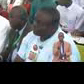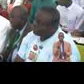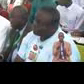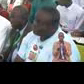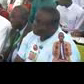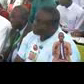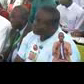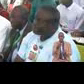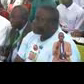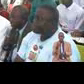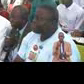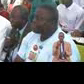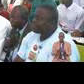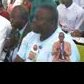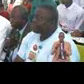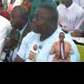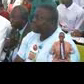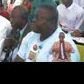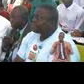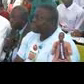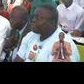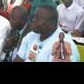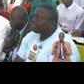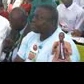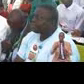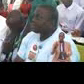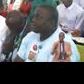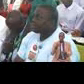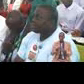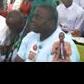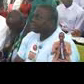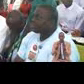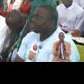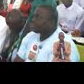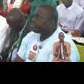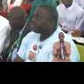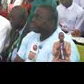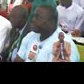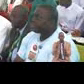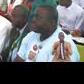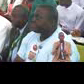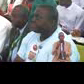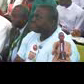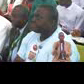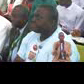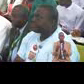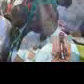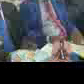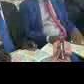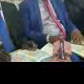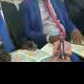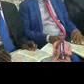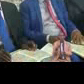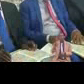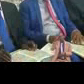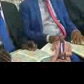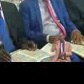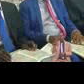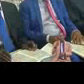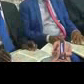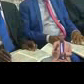Possible? In your life? In your family? Every work of the devil will be